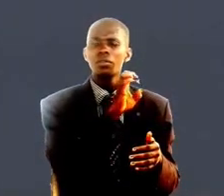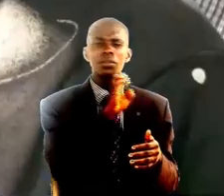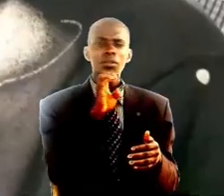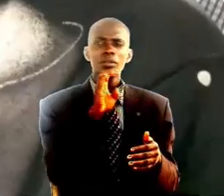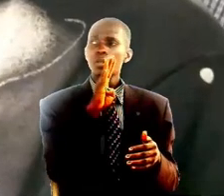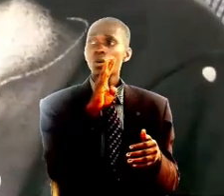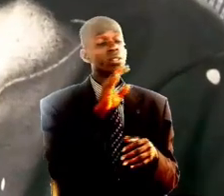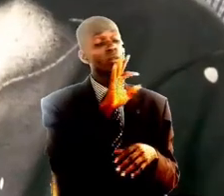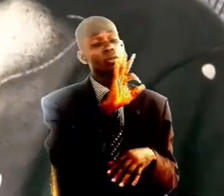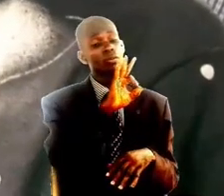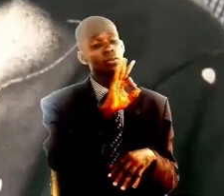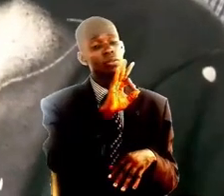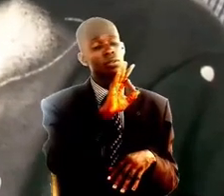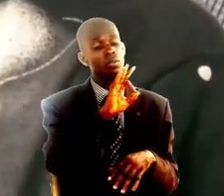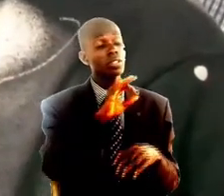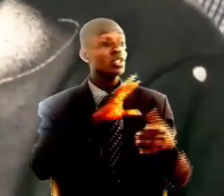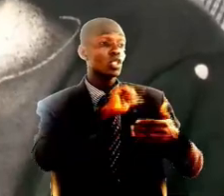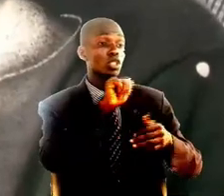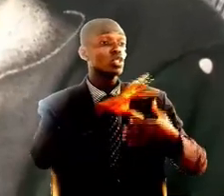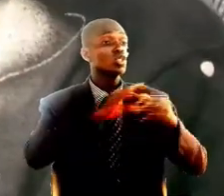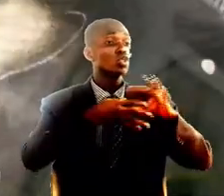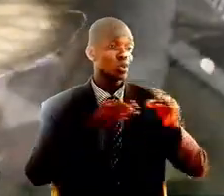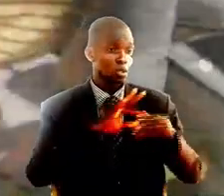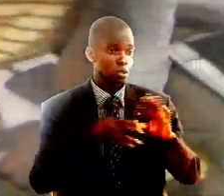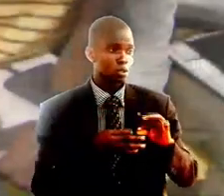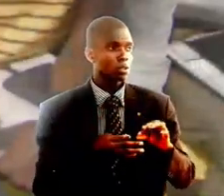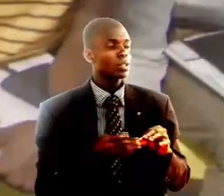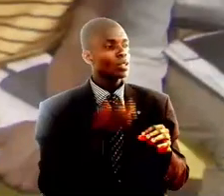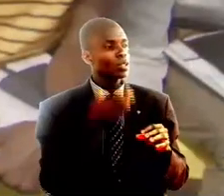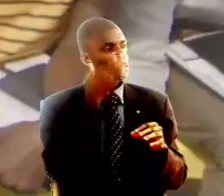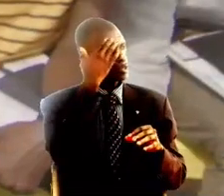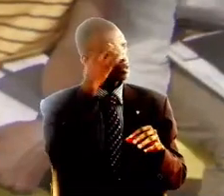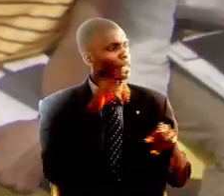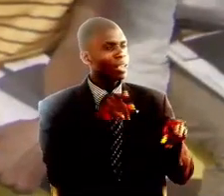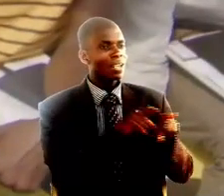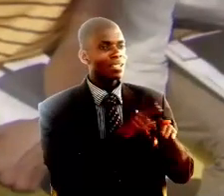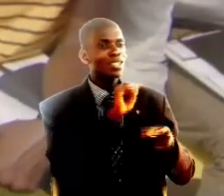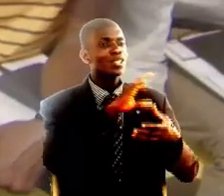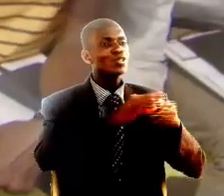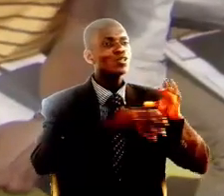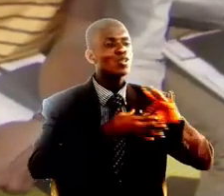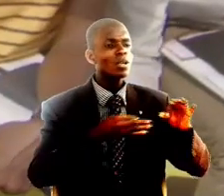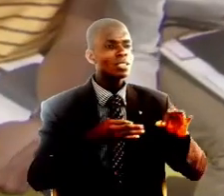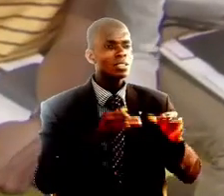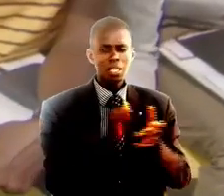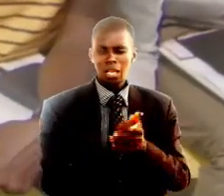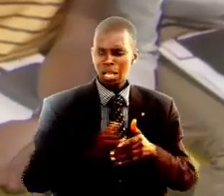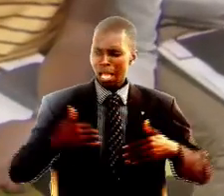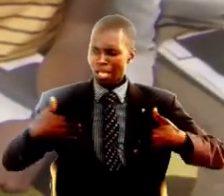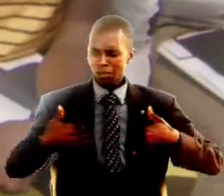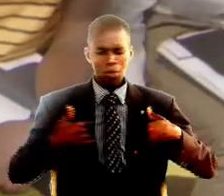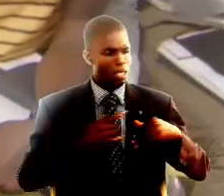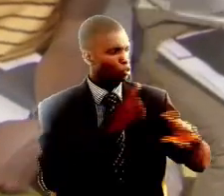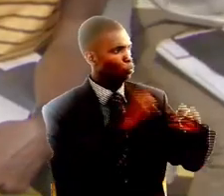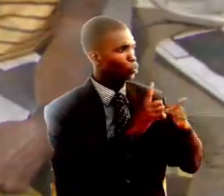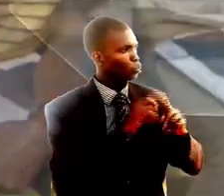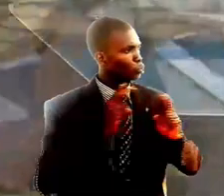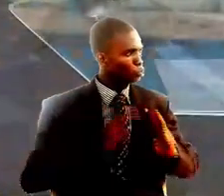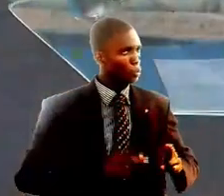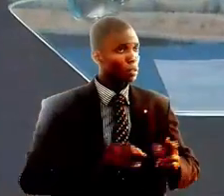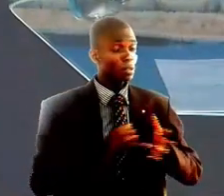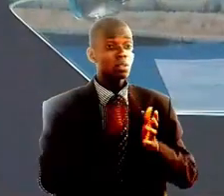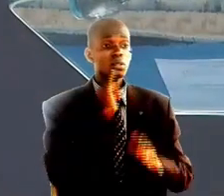story. When you read a story that an animal spoke to that other one, that one, that's a fable. But sometimes we can